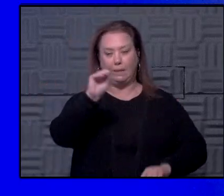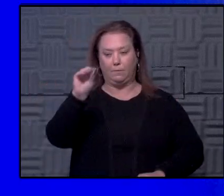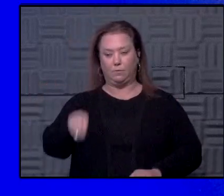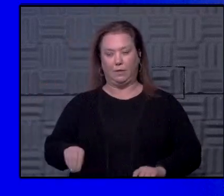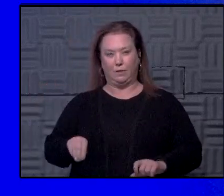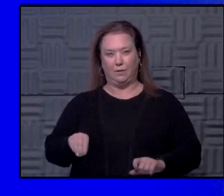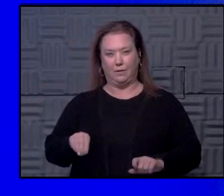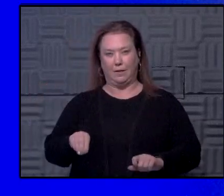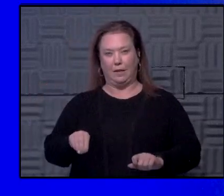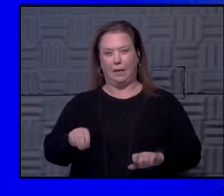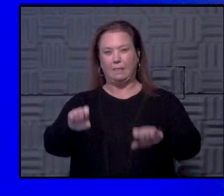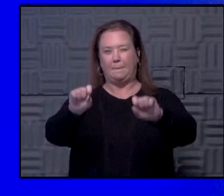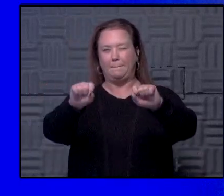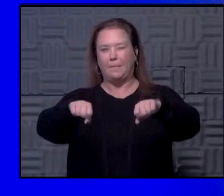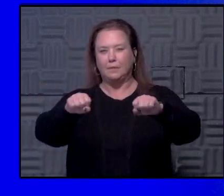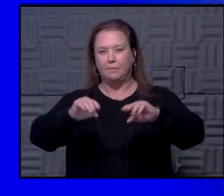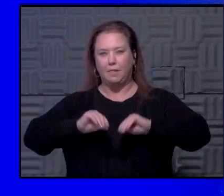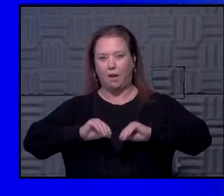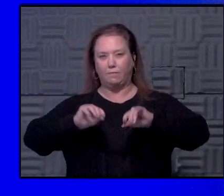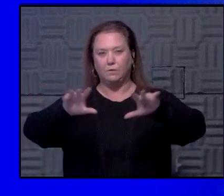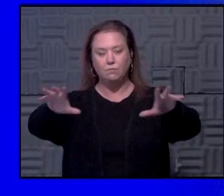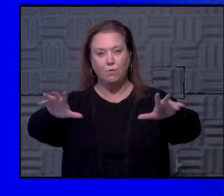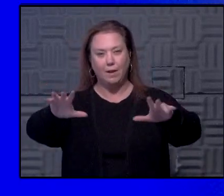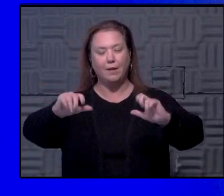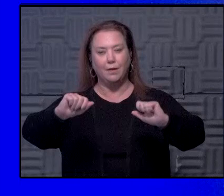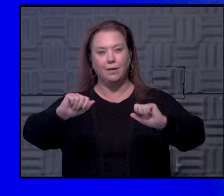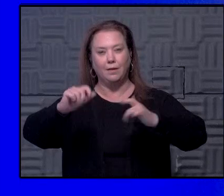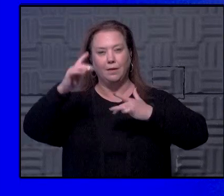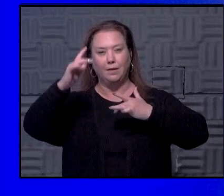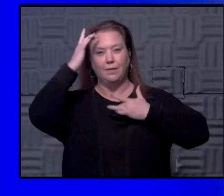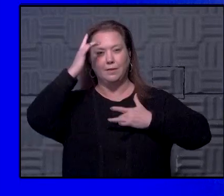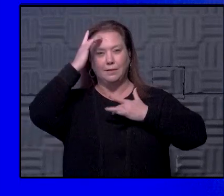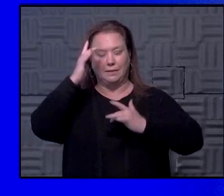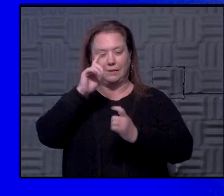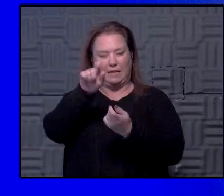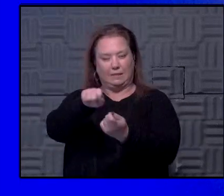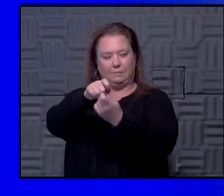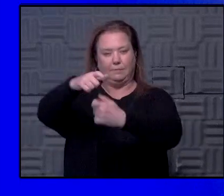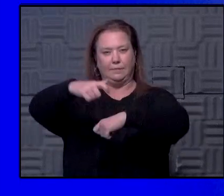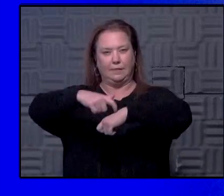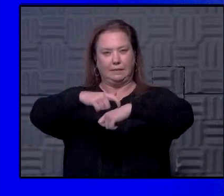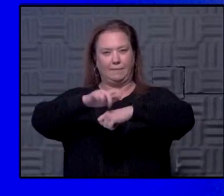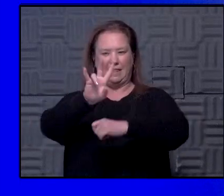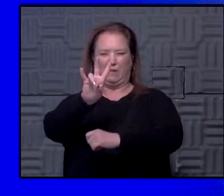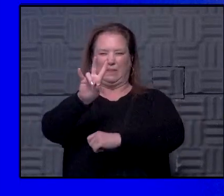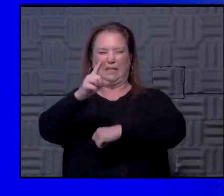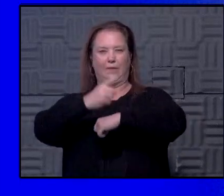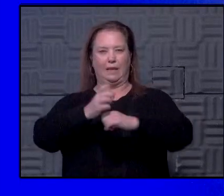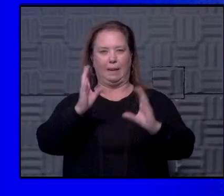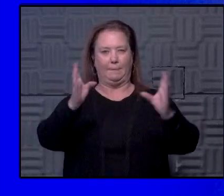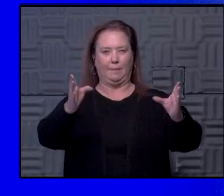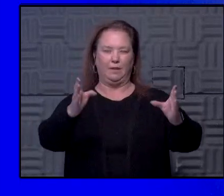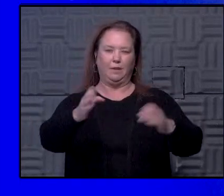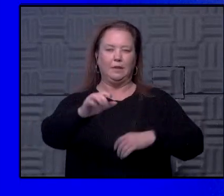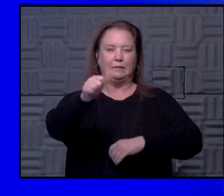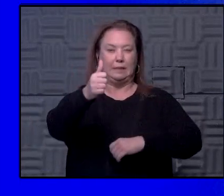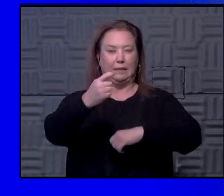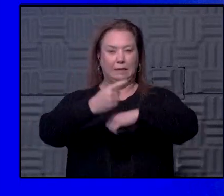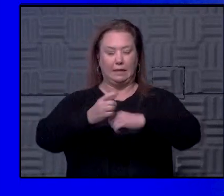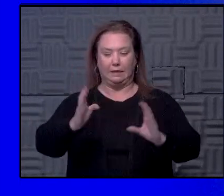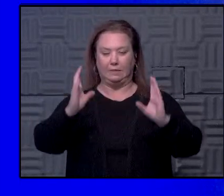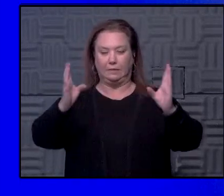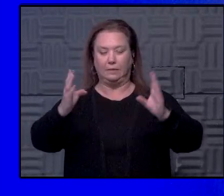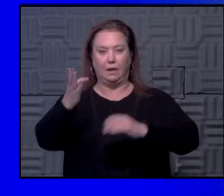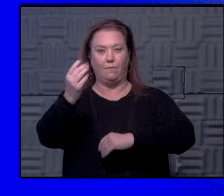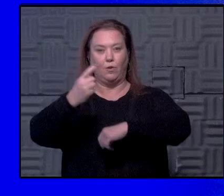that you can spread the disease, the risk of transmission at certain time points. And that was 7 days, 10 days, 14 days. That included